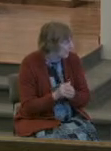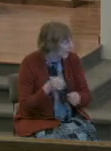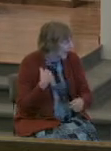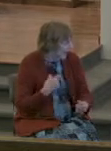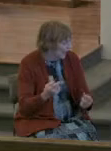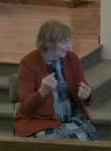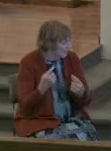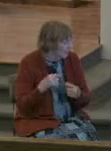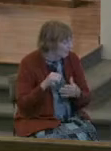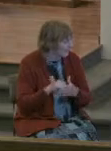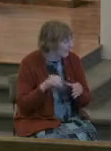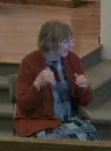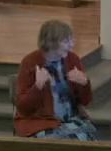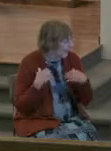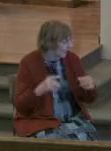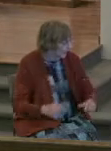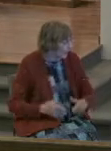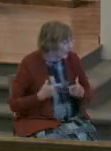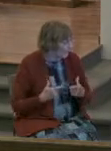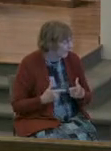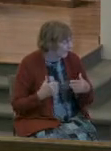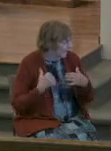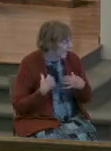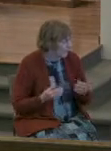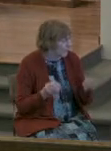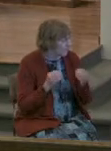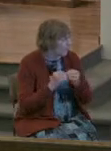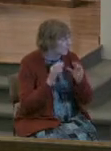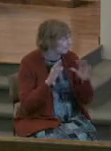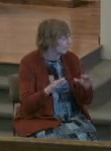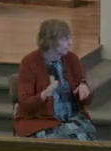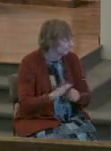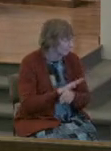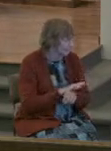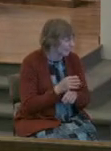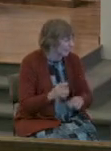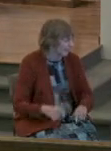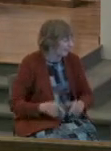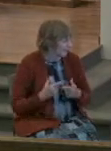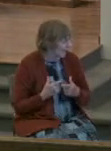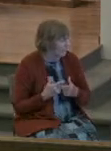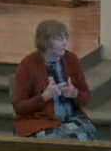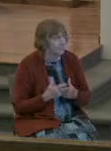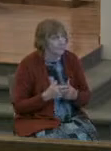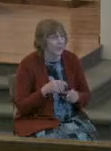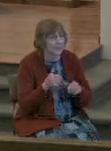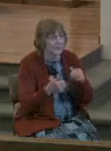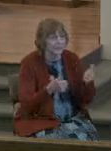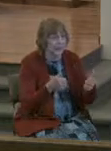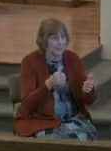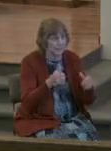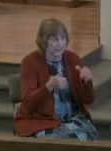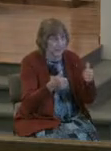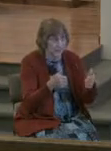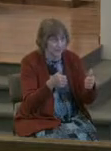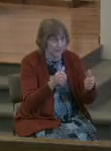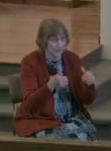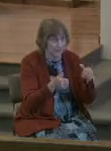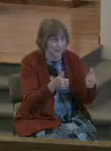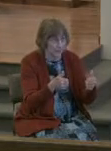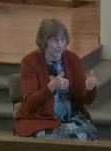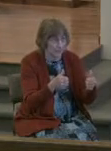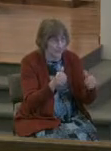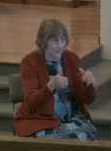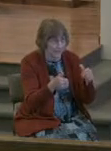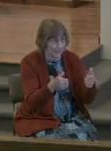am come that they might have life, and that they might have it more abundantly. Now, to put this in context, I believe